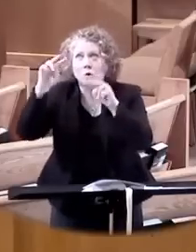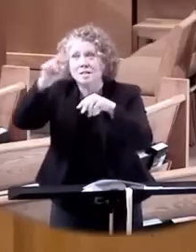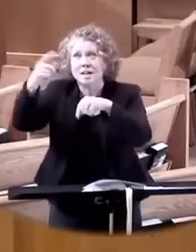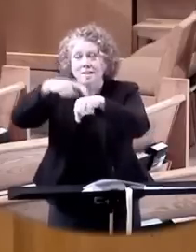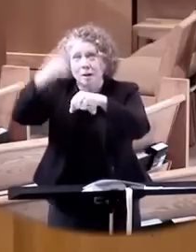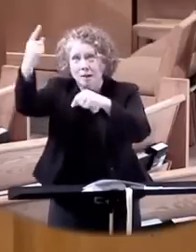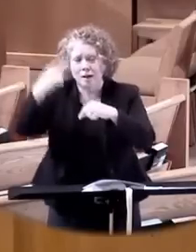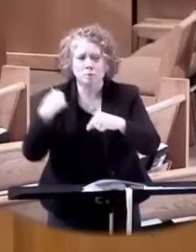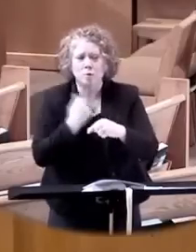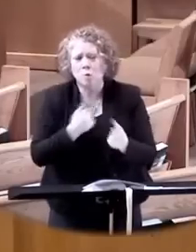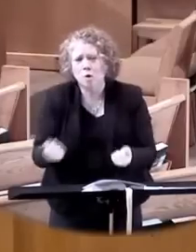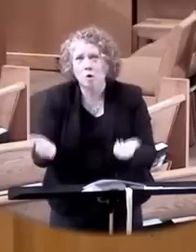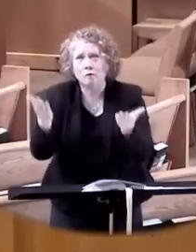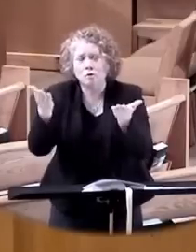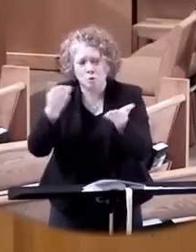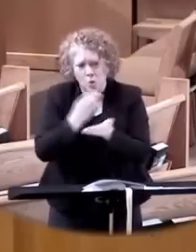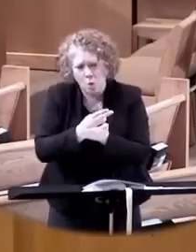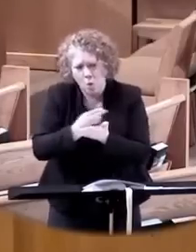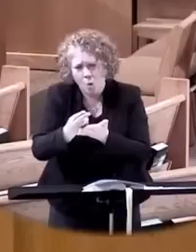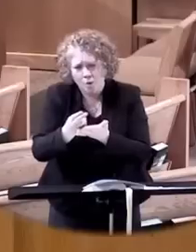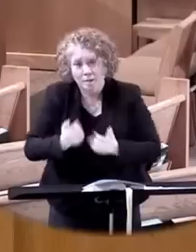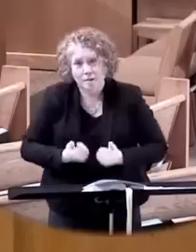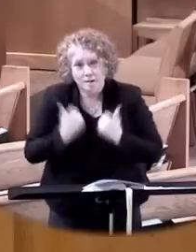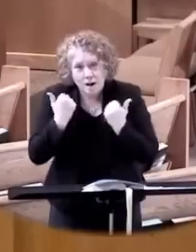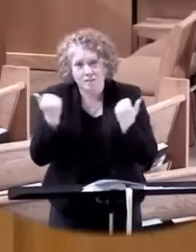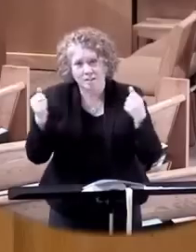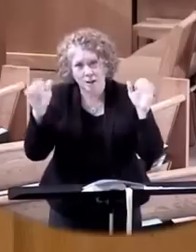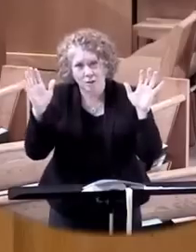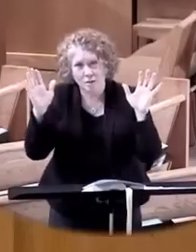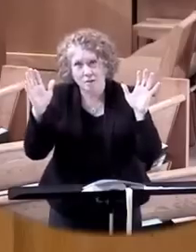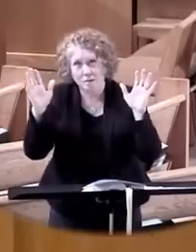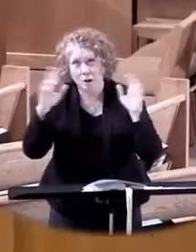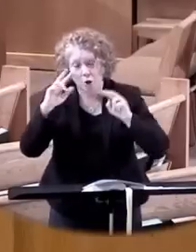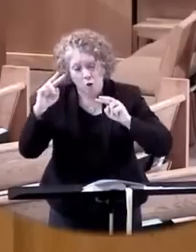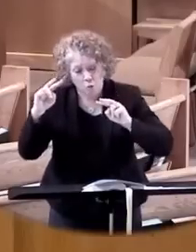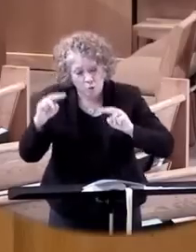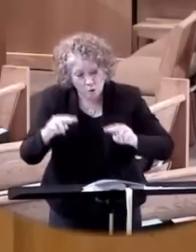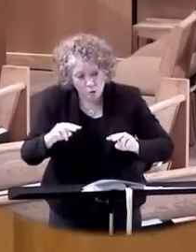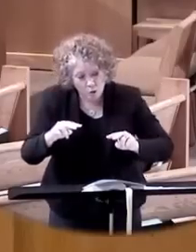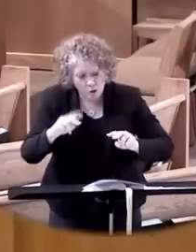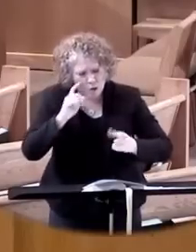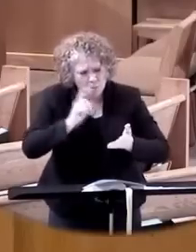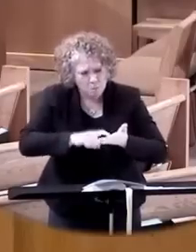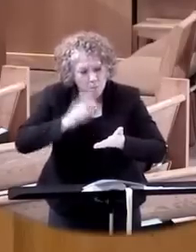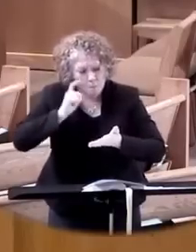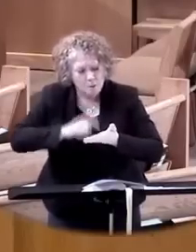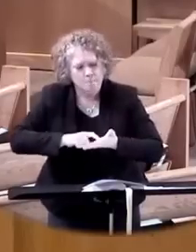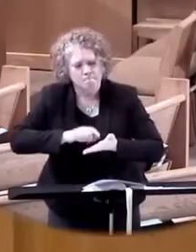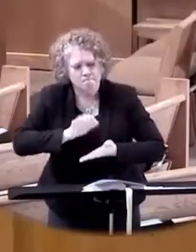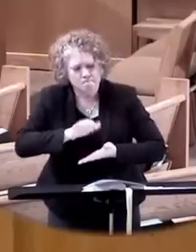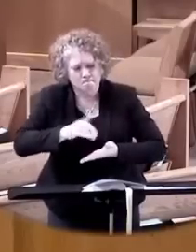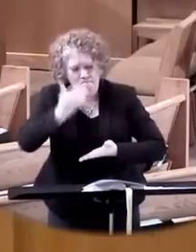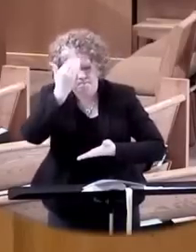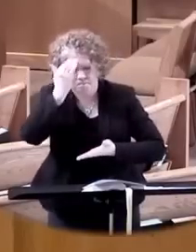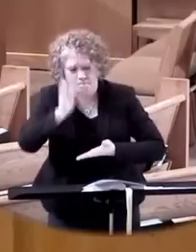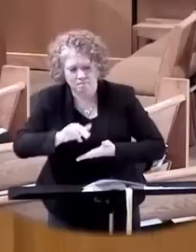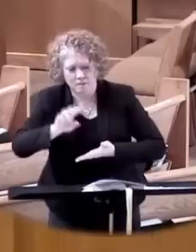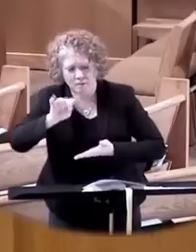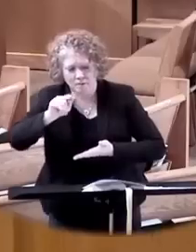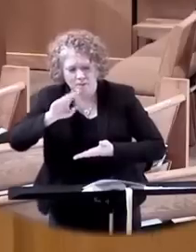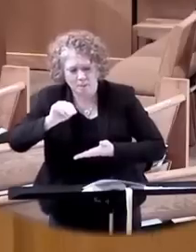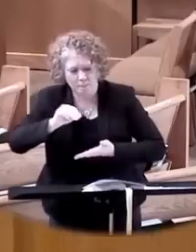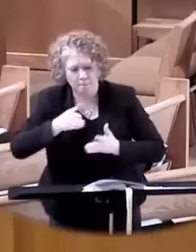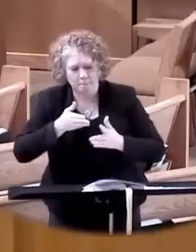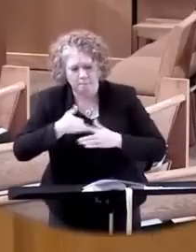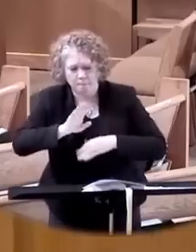living sacrifice. Look, we pray, upon the oblation of your church and recognizing the sacrificial victim by whose